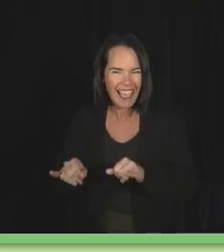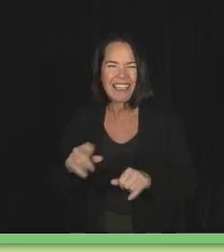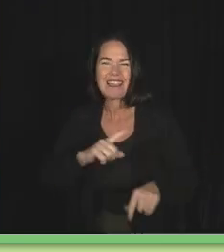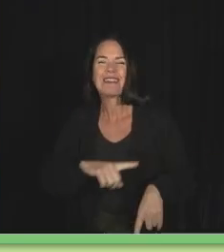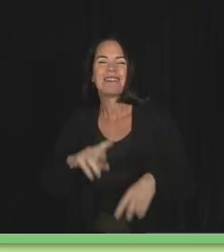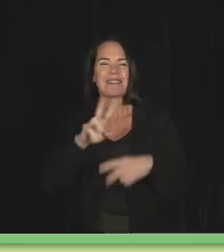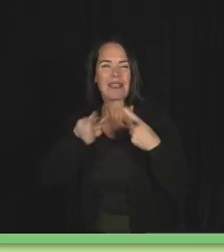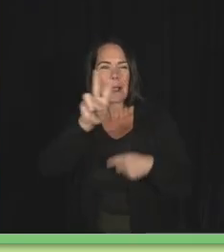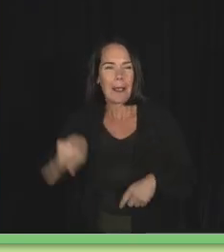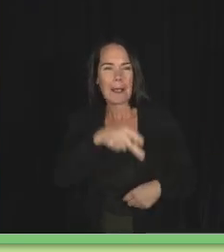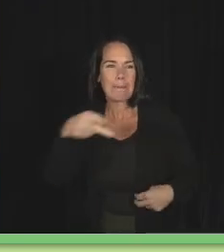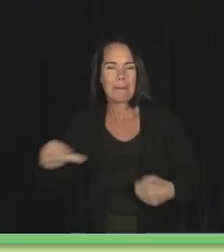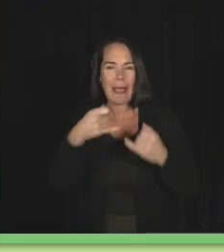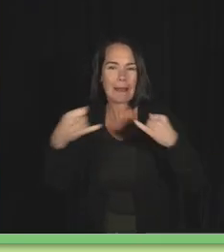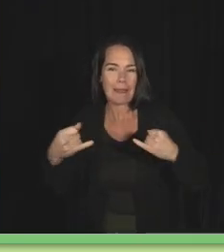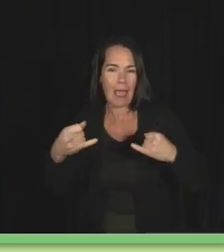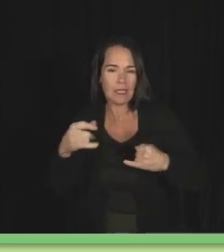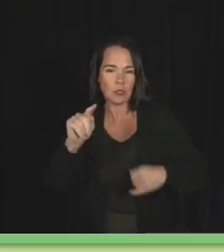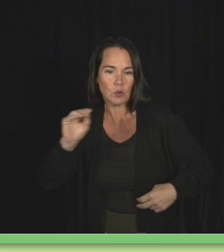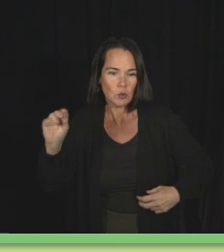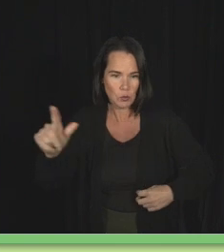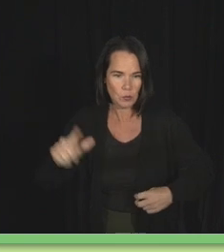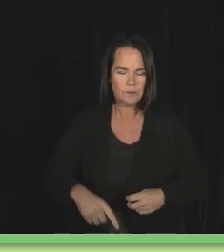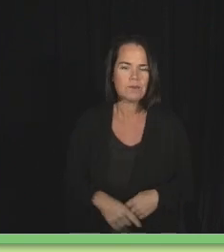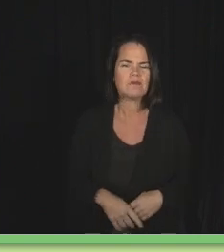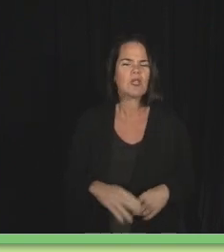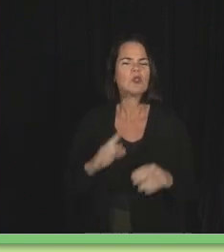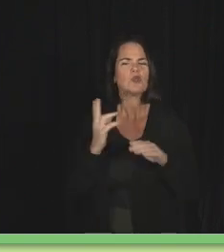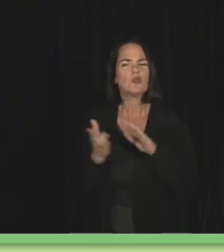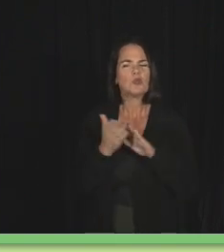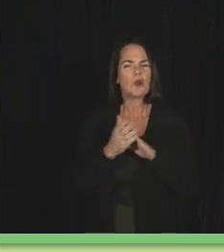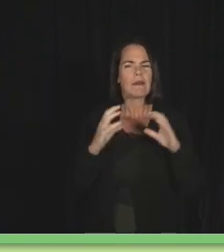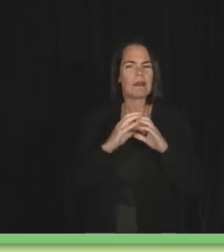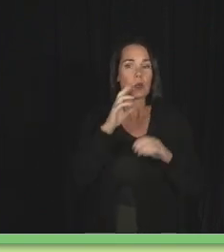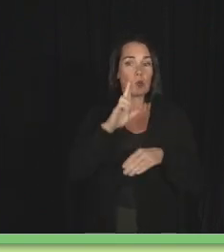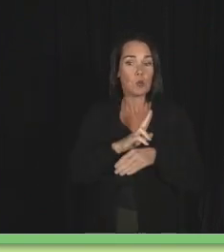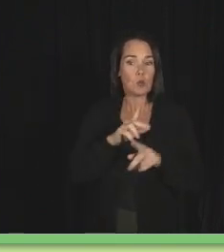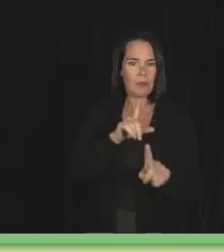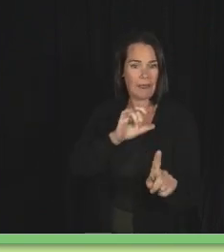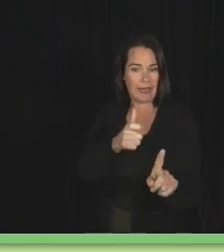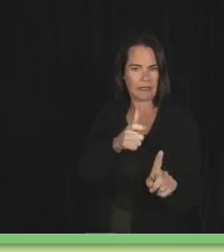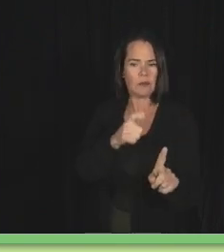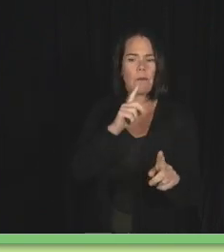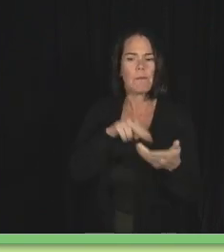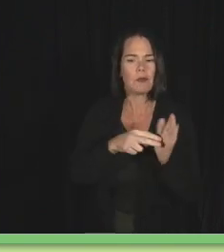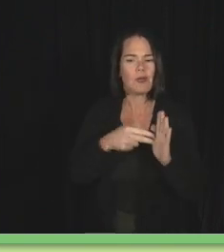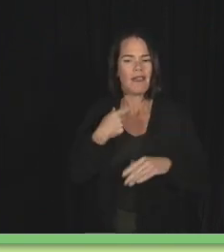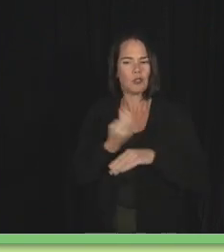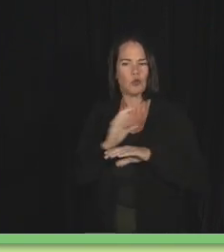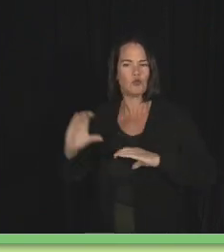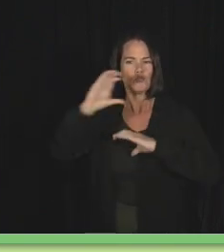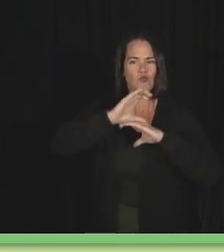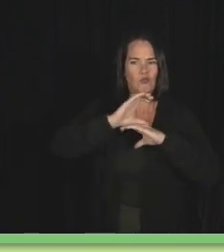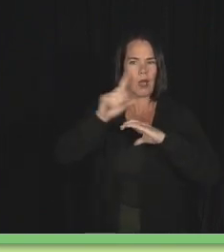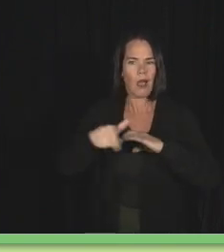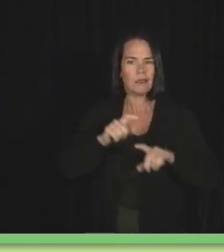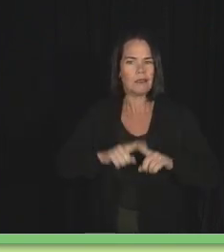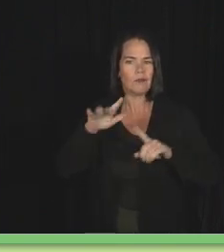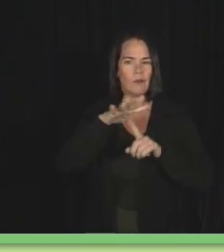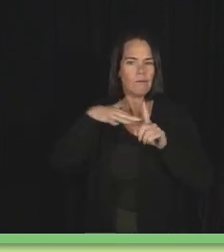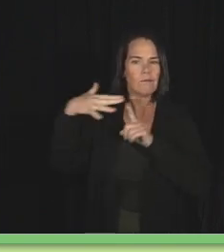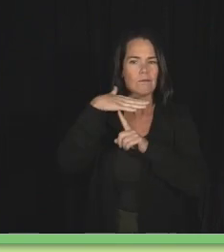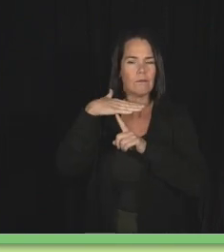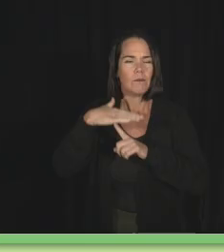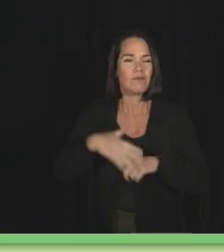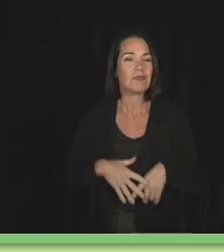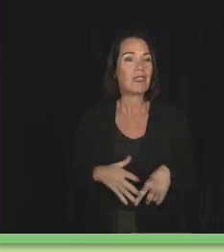In order to run Linux containers on macOS, we need to virtualize the Linux environment. The historical solution is to